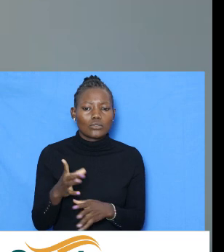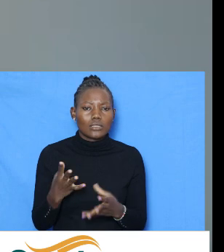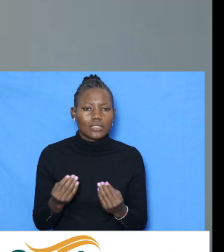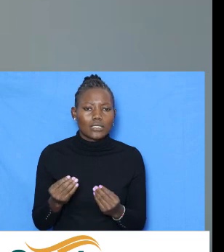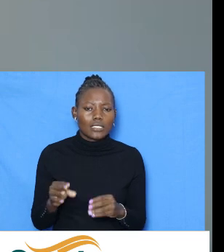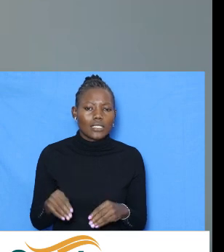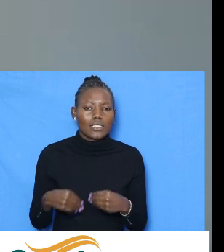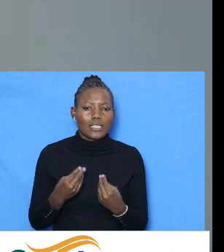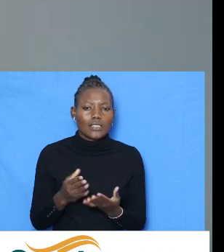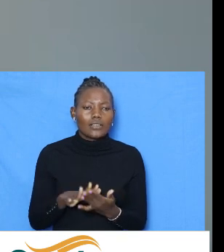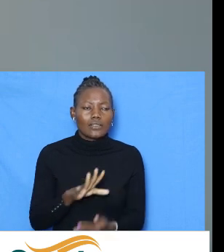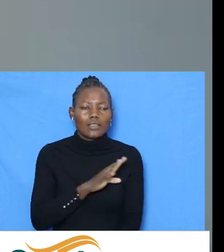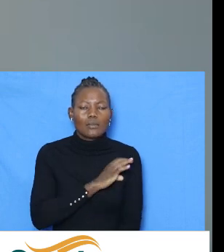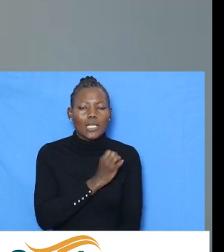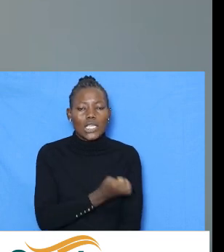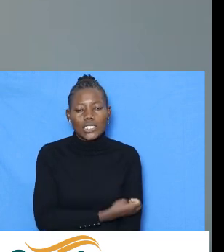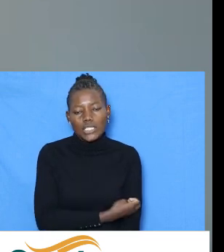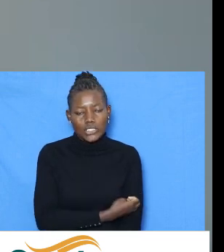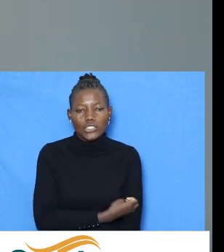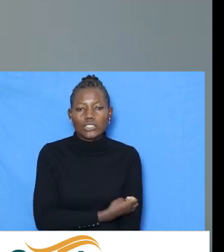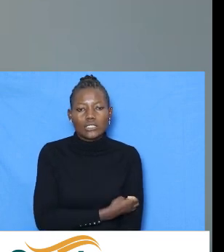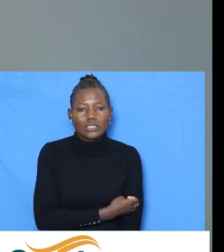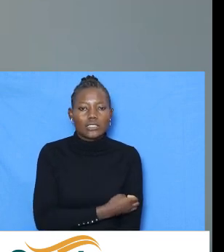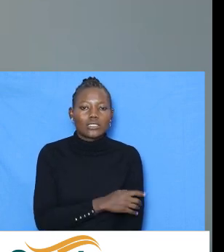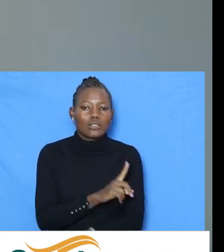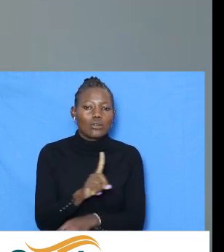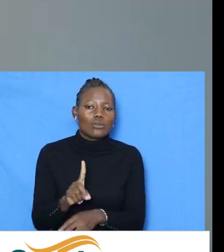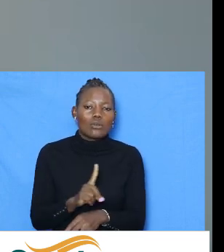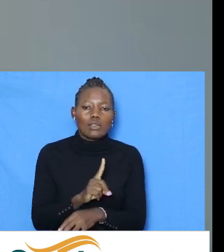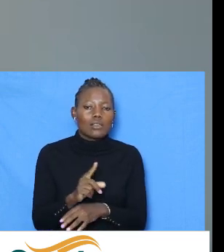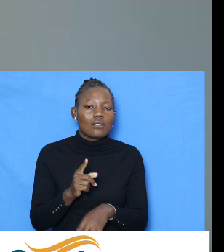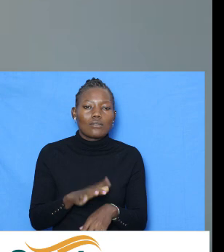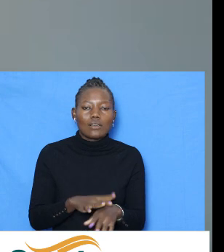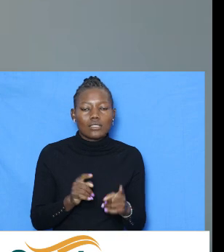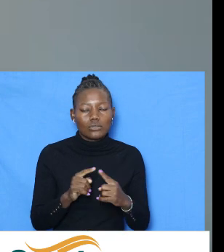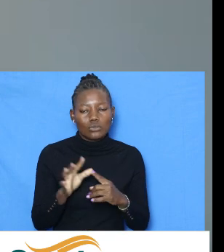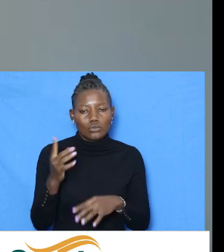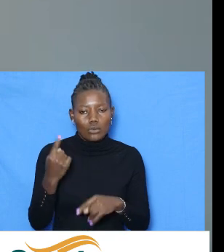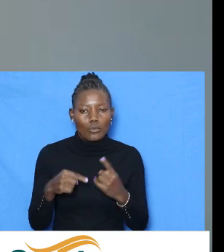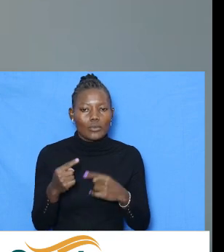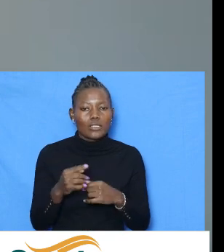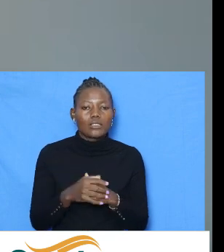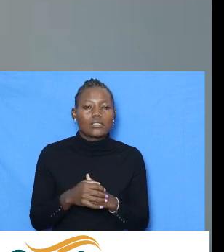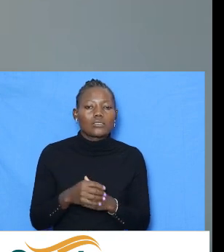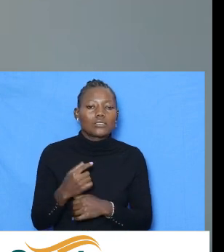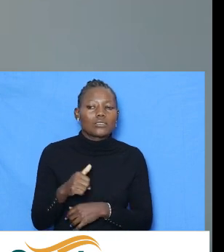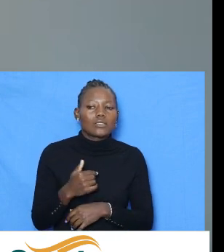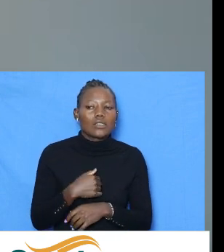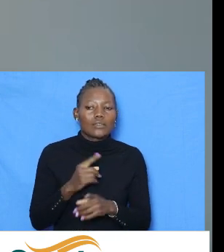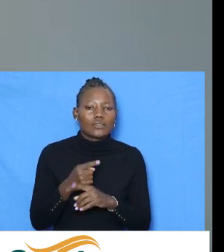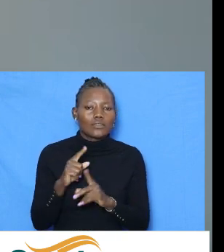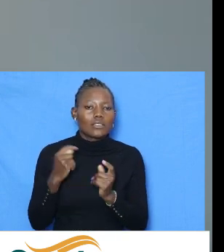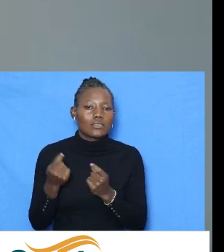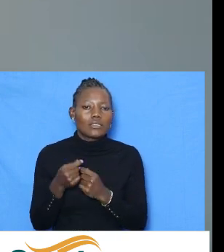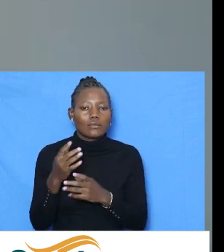provide them with the energy that they would need an hour going into competition. So the various type of